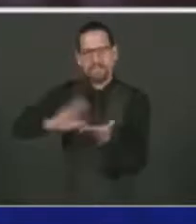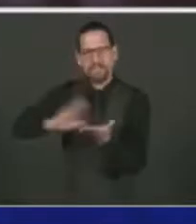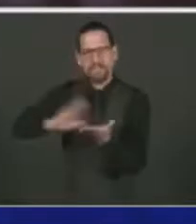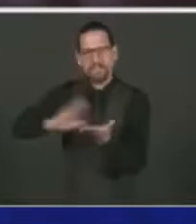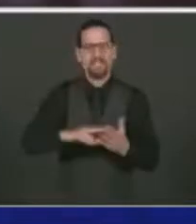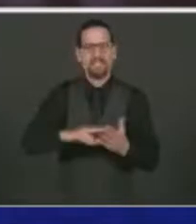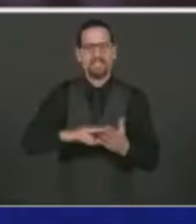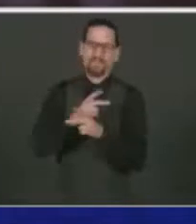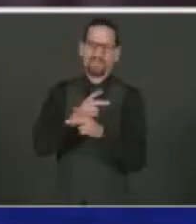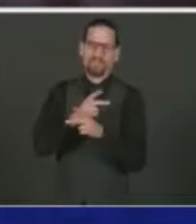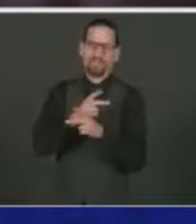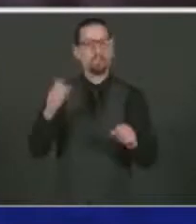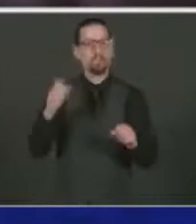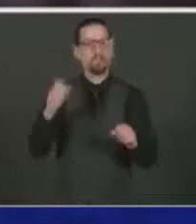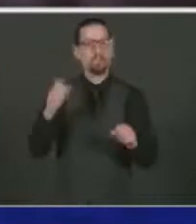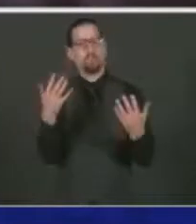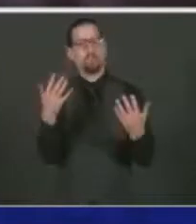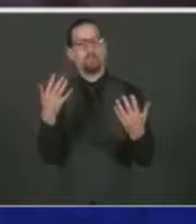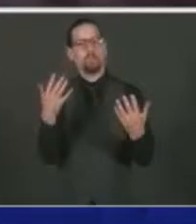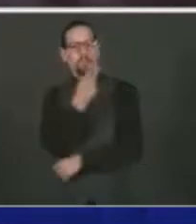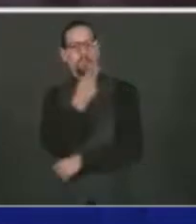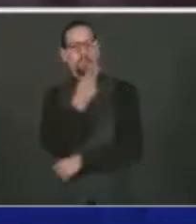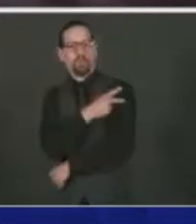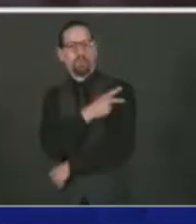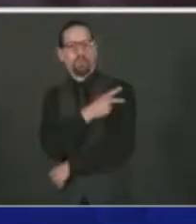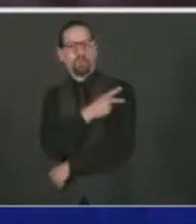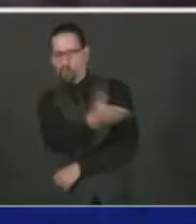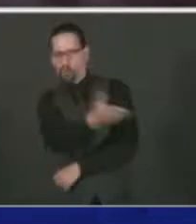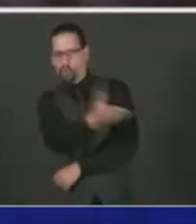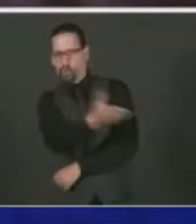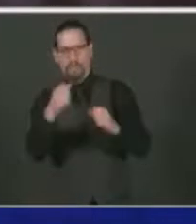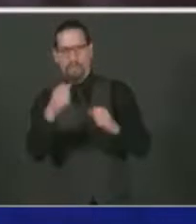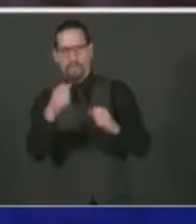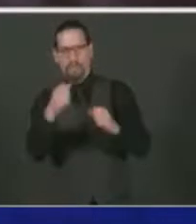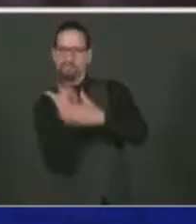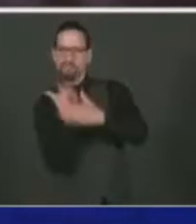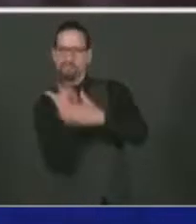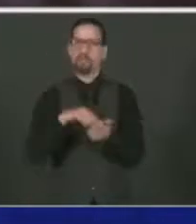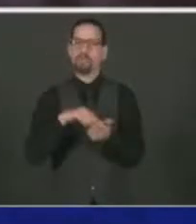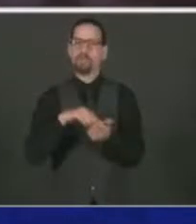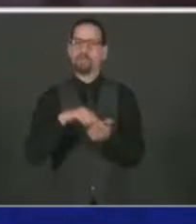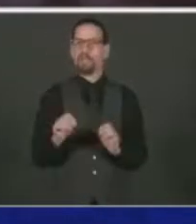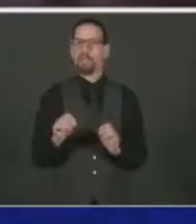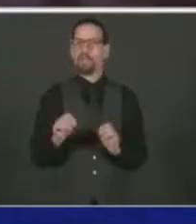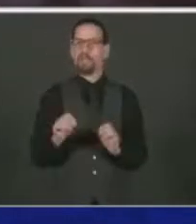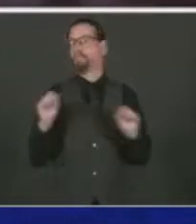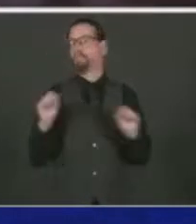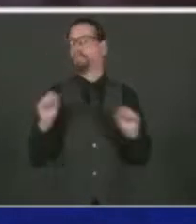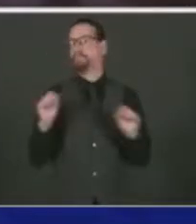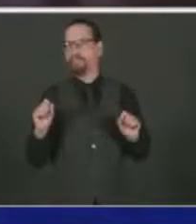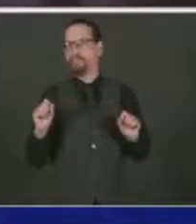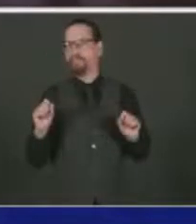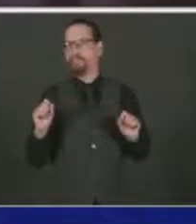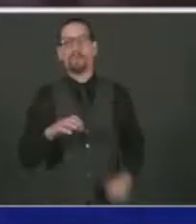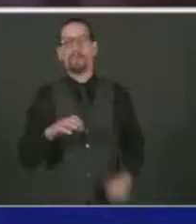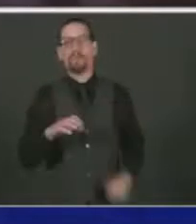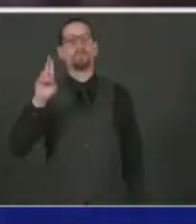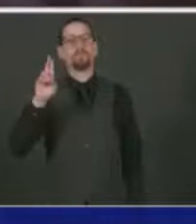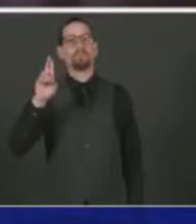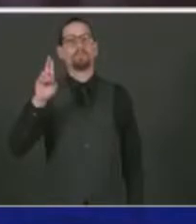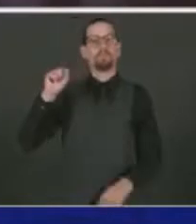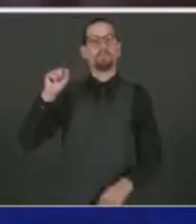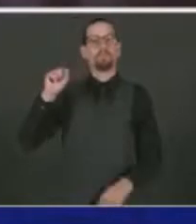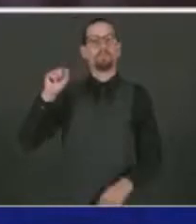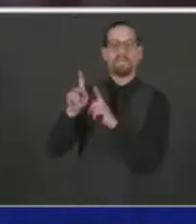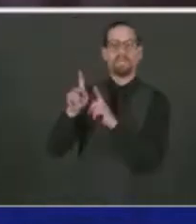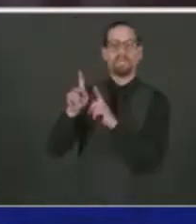to be immunized. I have to tell you, at this point, the bigger risk is you not taking your children to